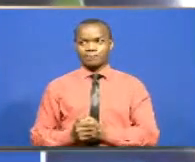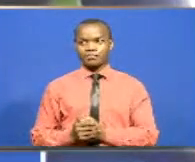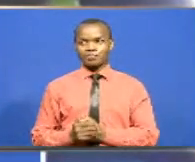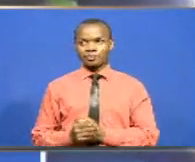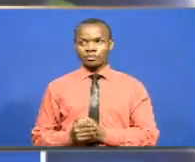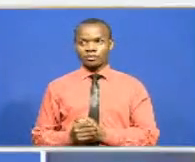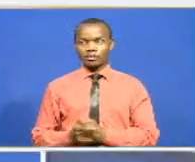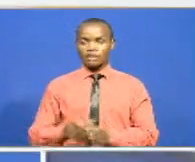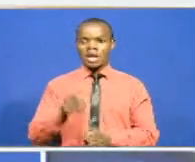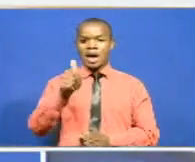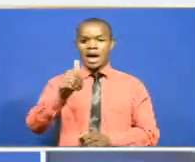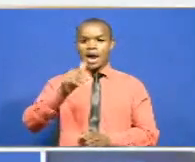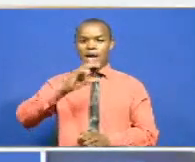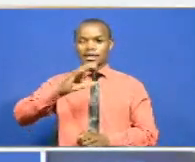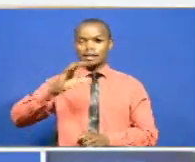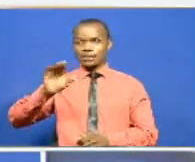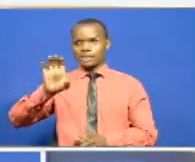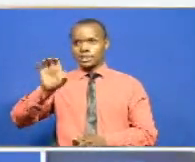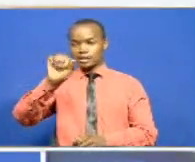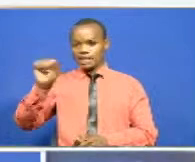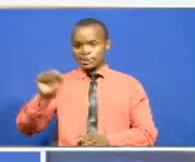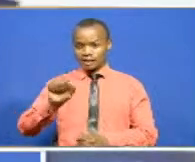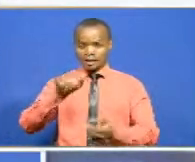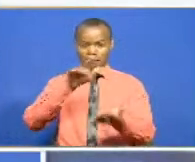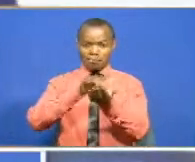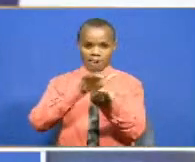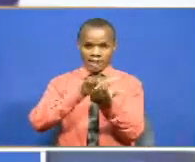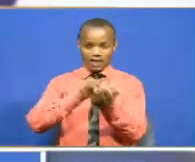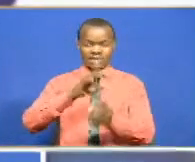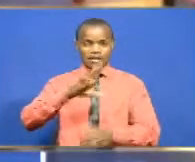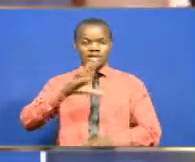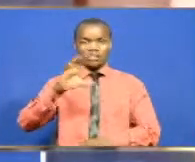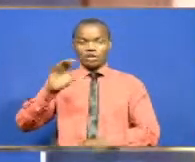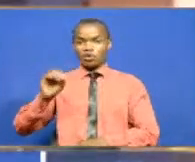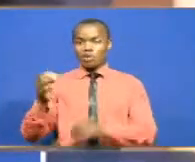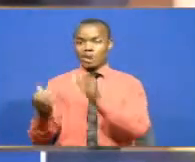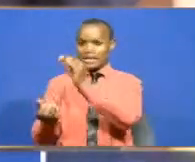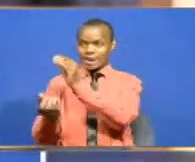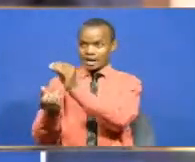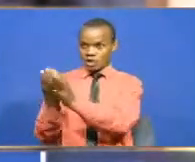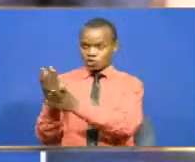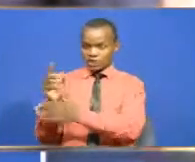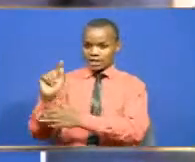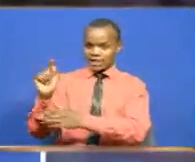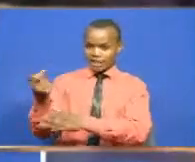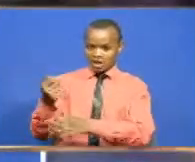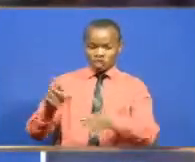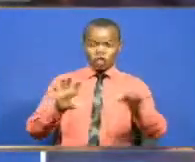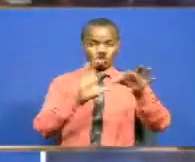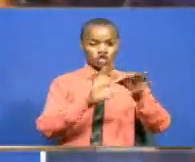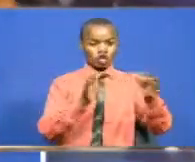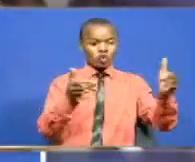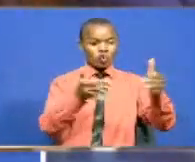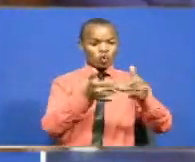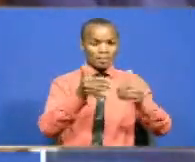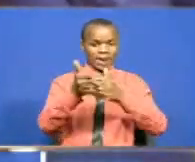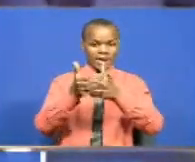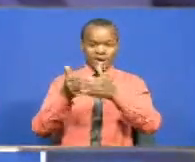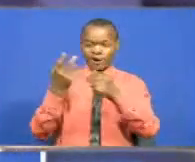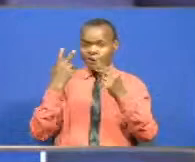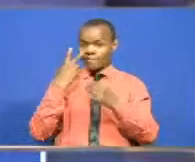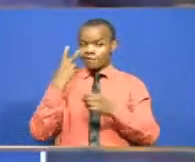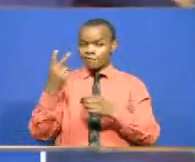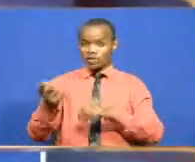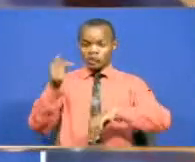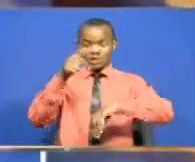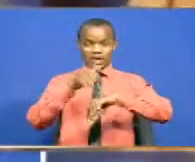According to Access Bank CEO Herbert Wigwe, the launch of Access Bank Kenya did not only bring the banking group closer to its vision of being the world's